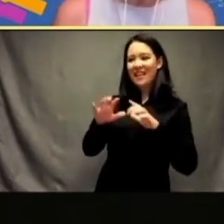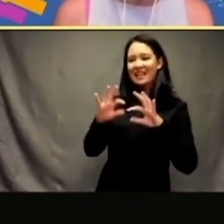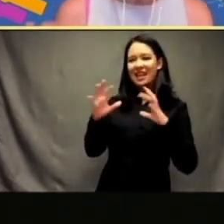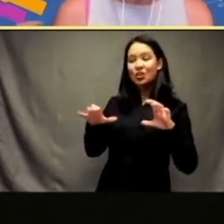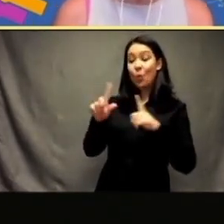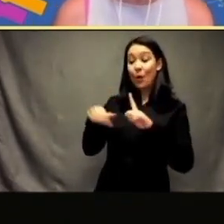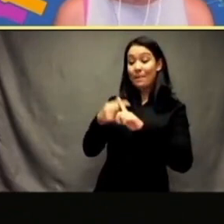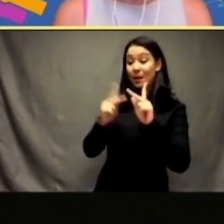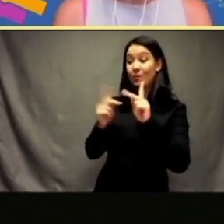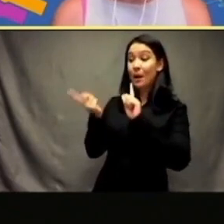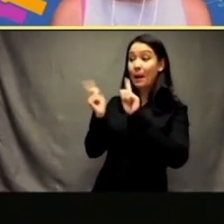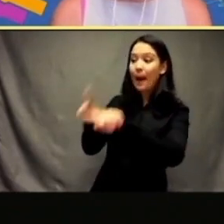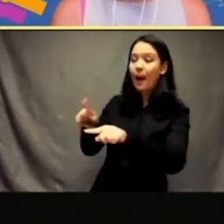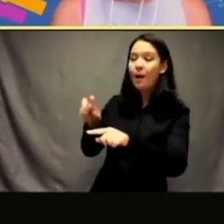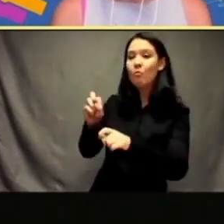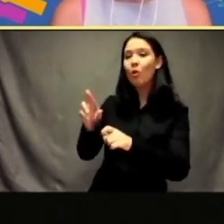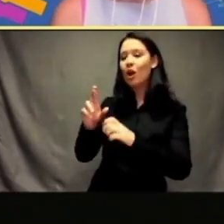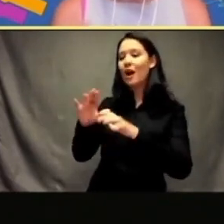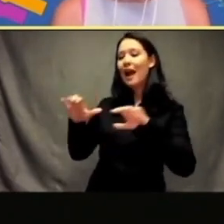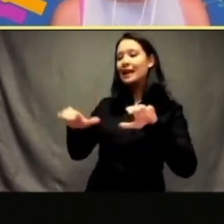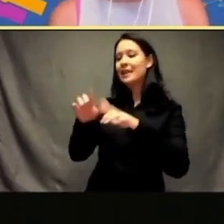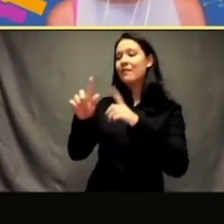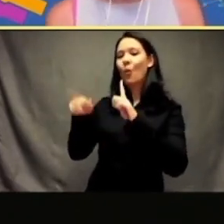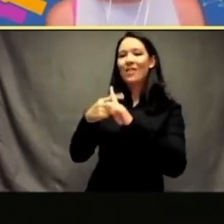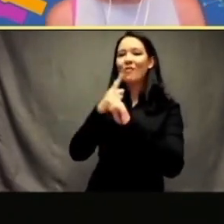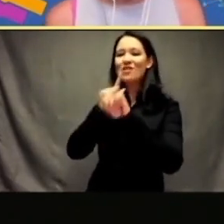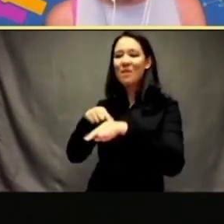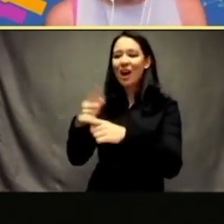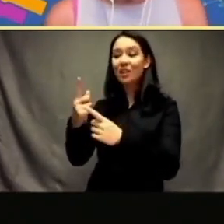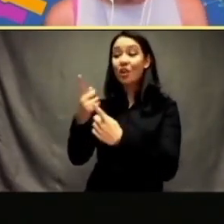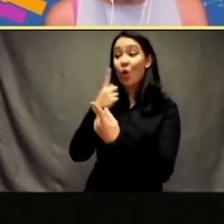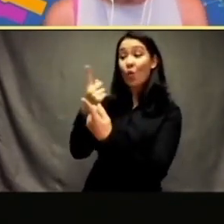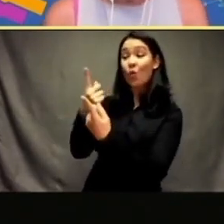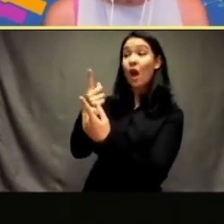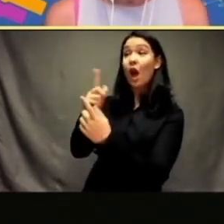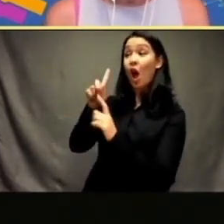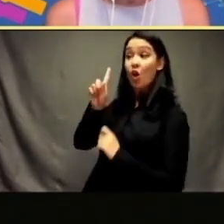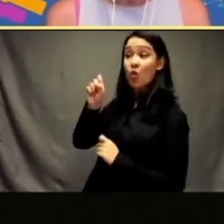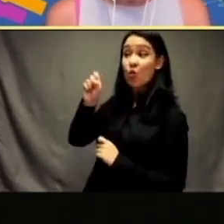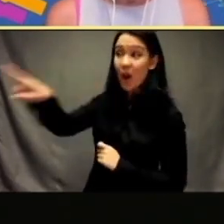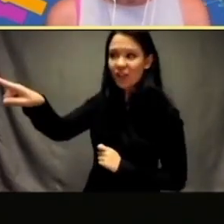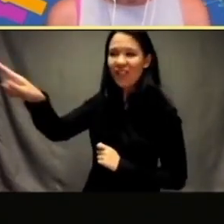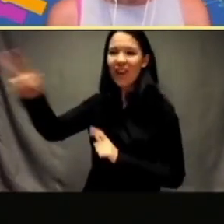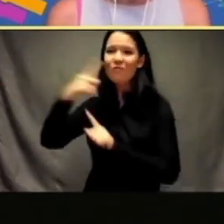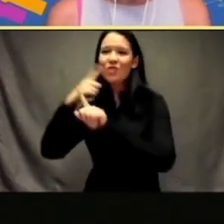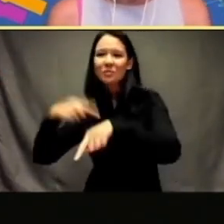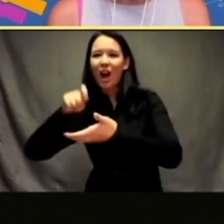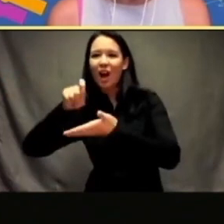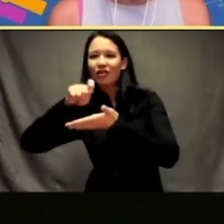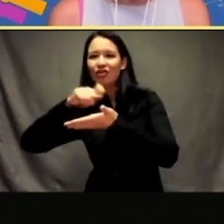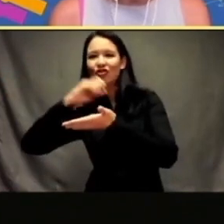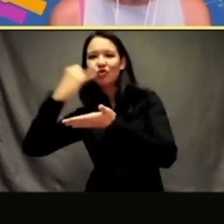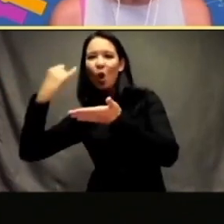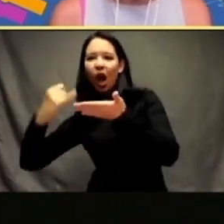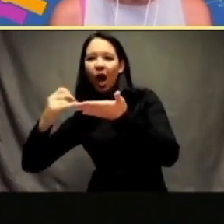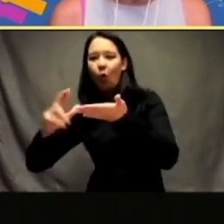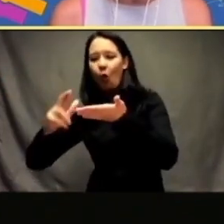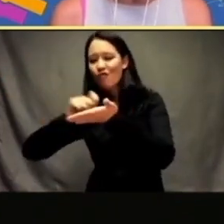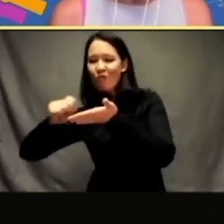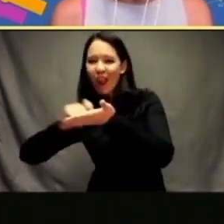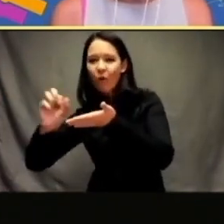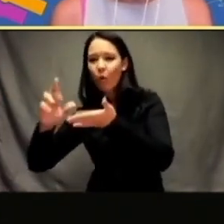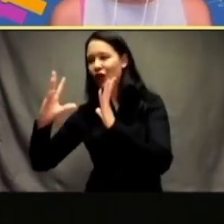have activities where they can respond to questions by drawing or writing responses or talking together. So